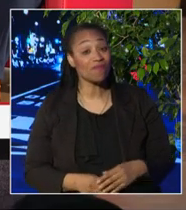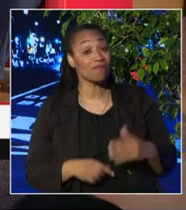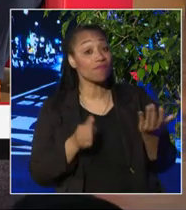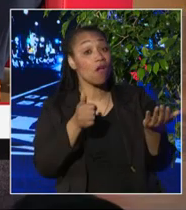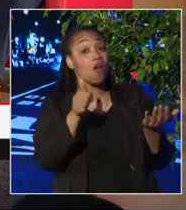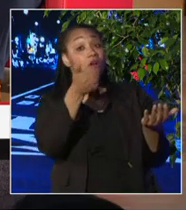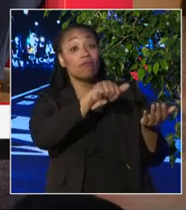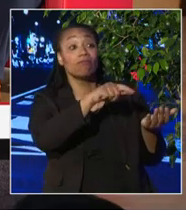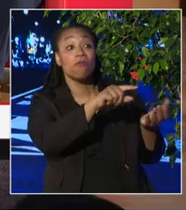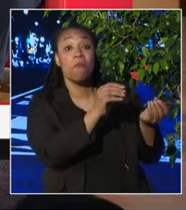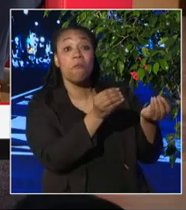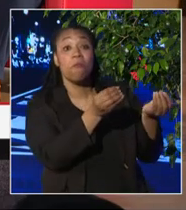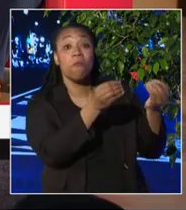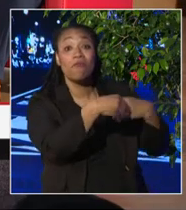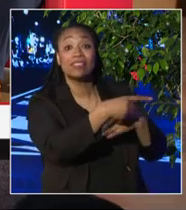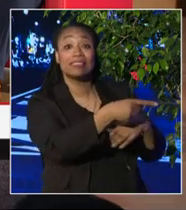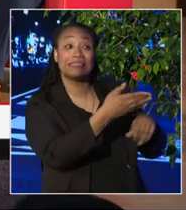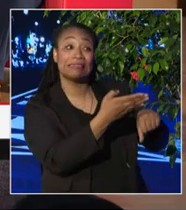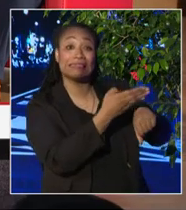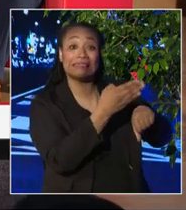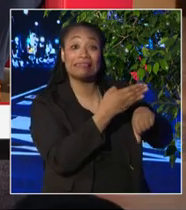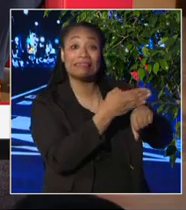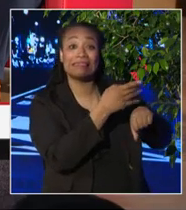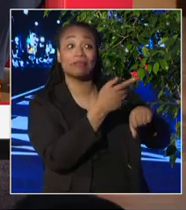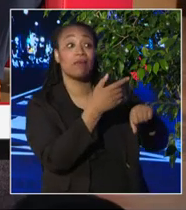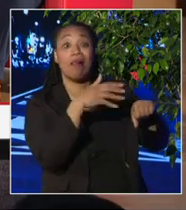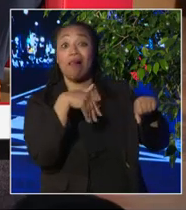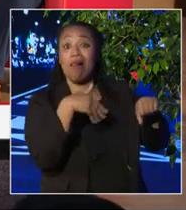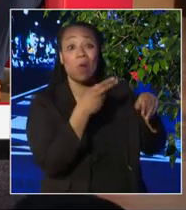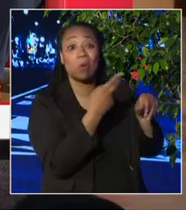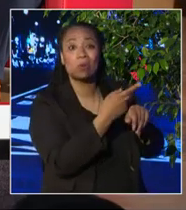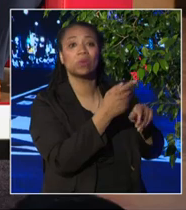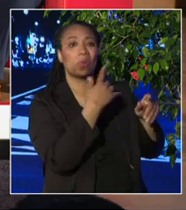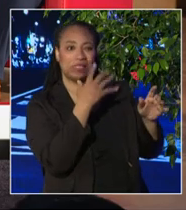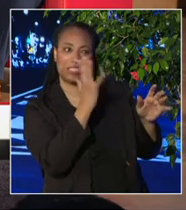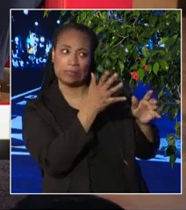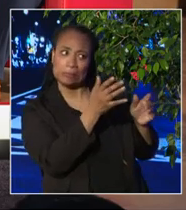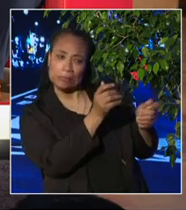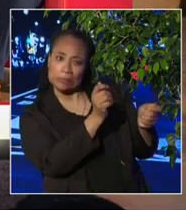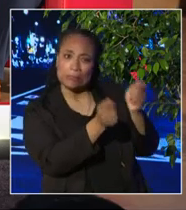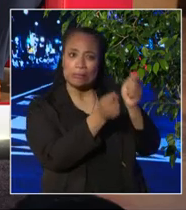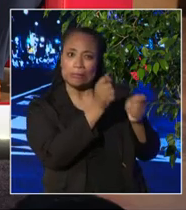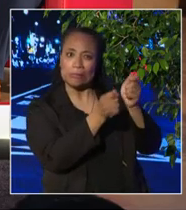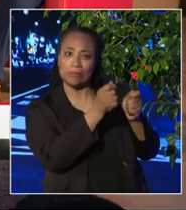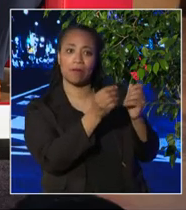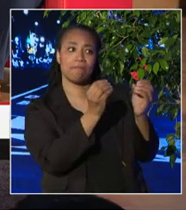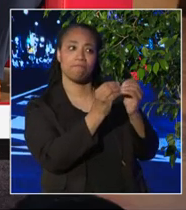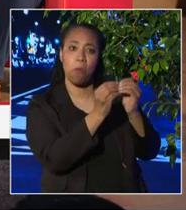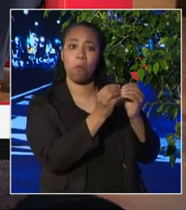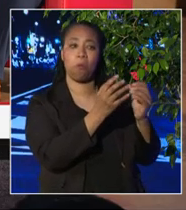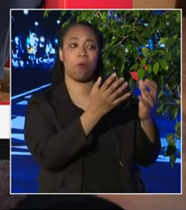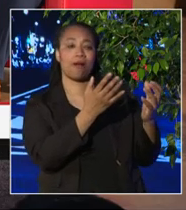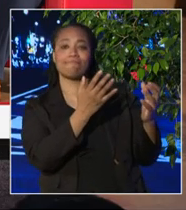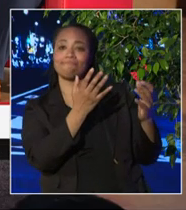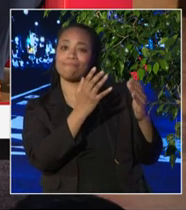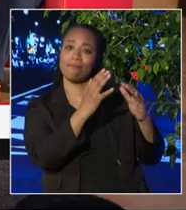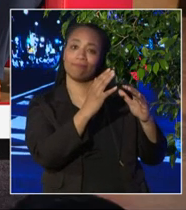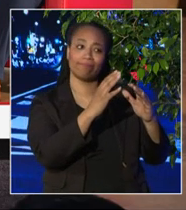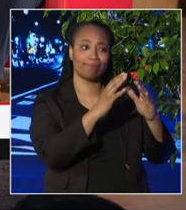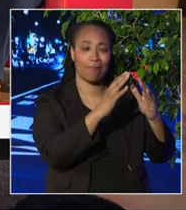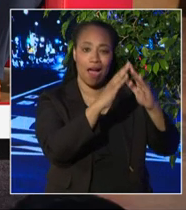uses. So we've done those things to attract more investment.